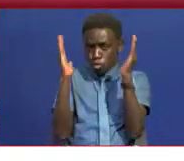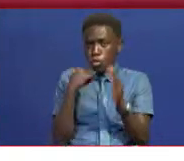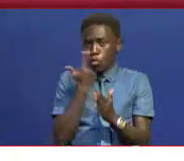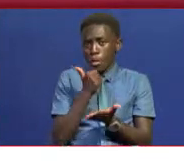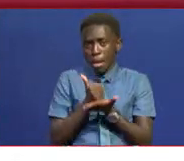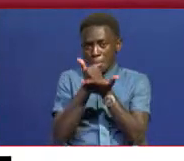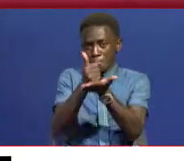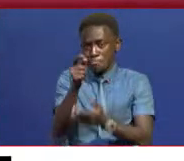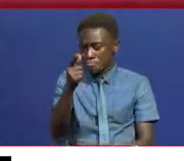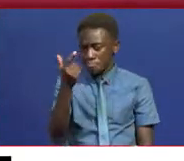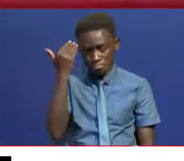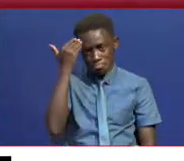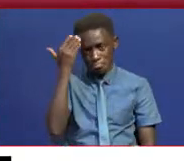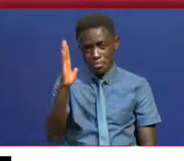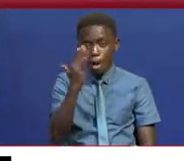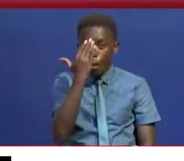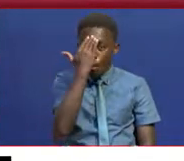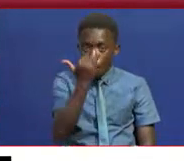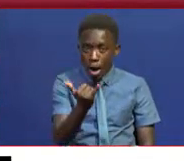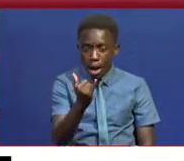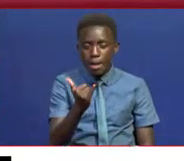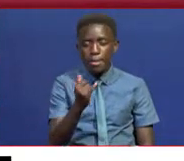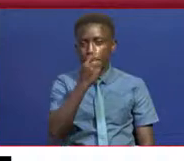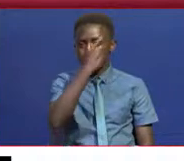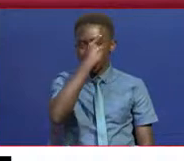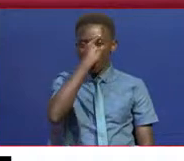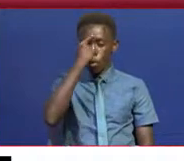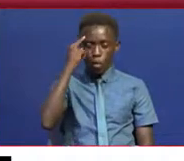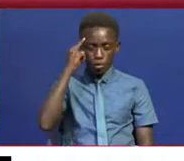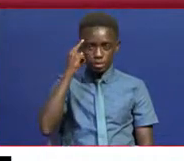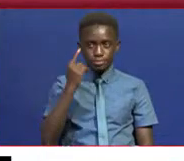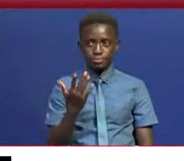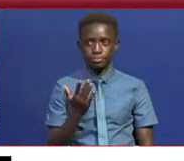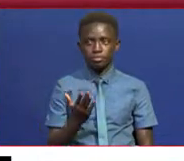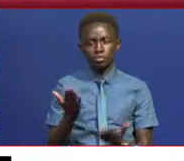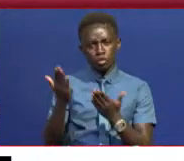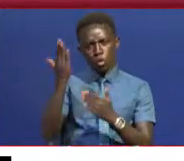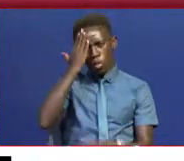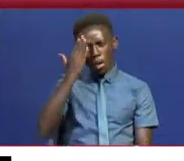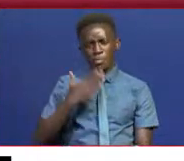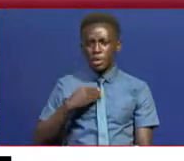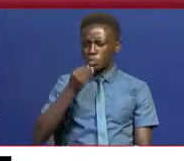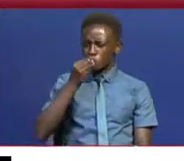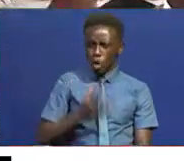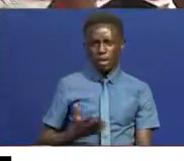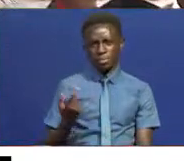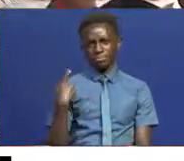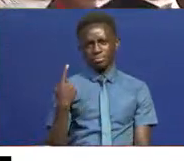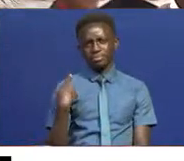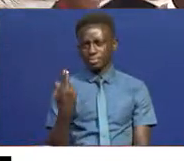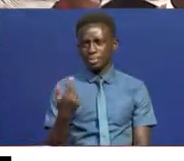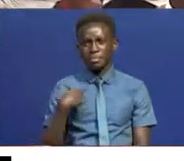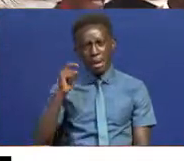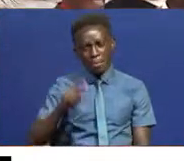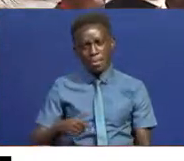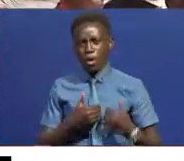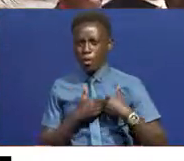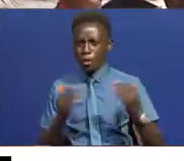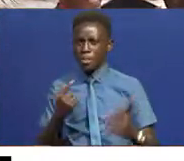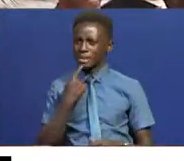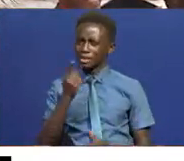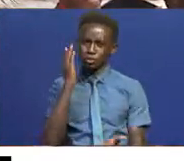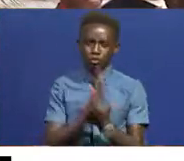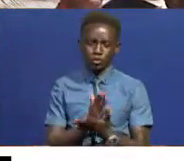You? Because unajua mtu wangu lazima nikwambie ukweli. Watu